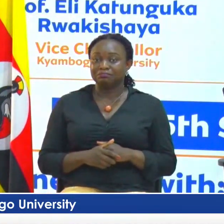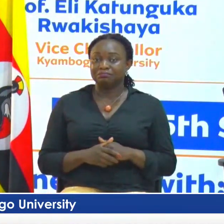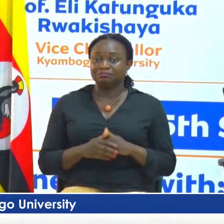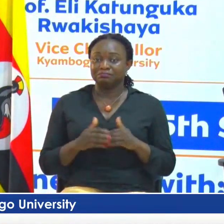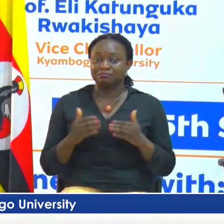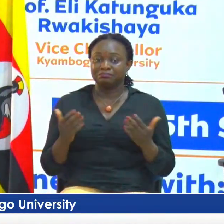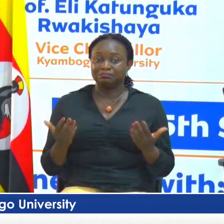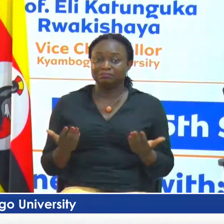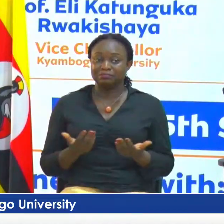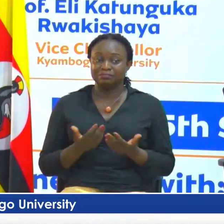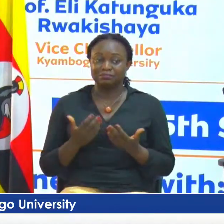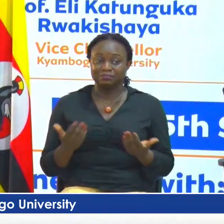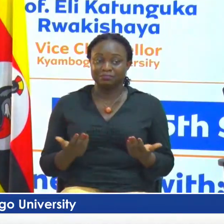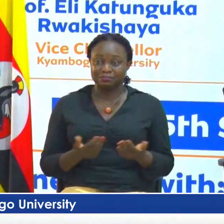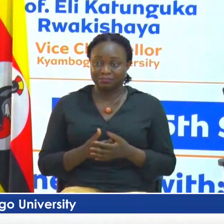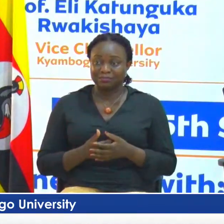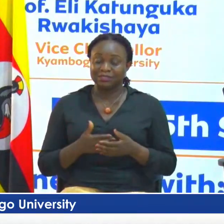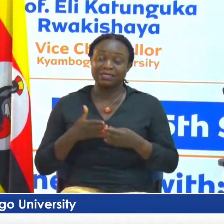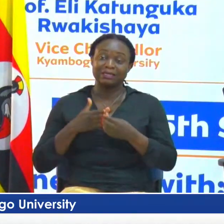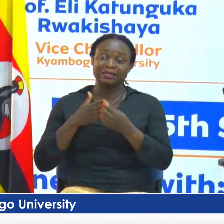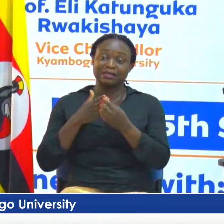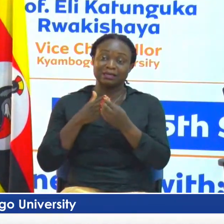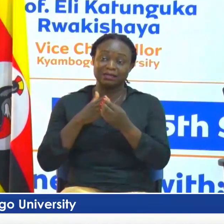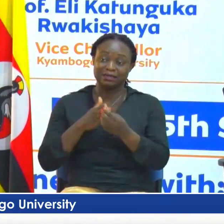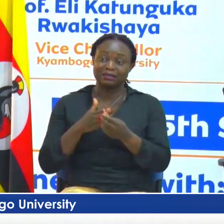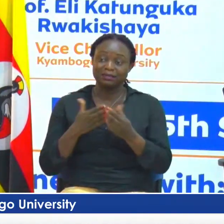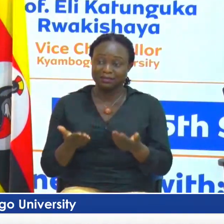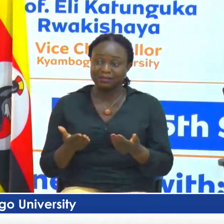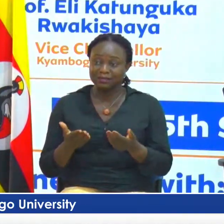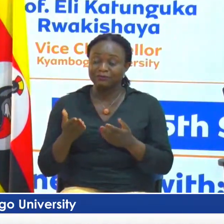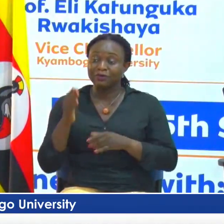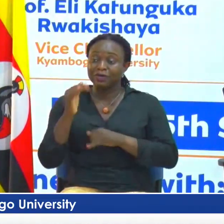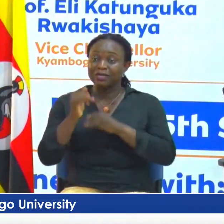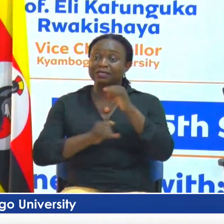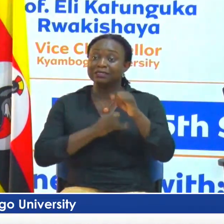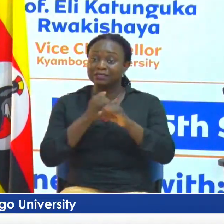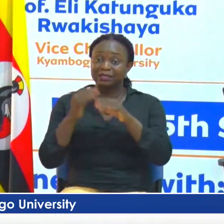our head international relations office,